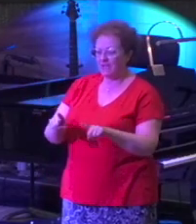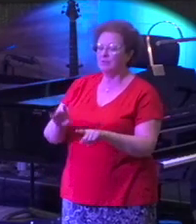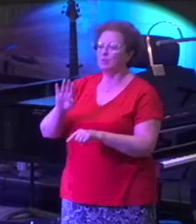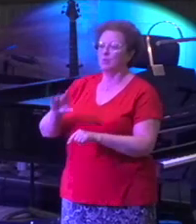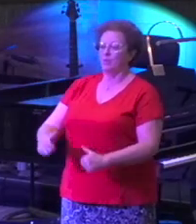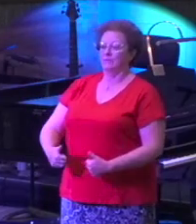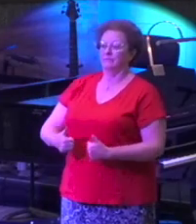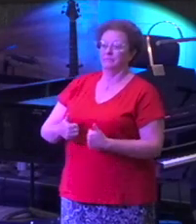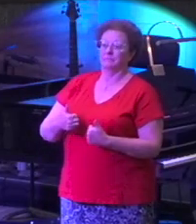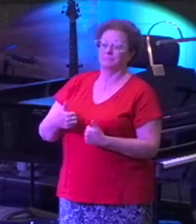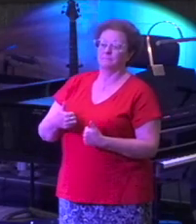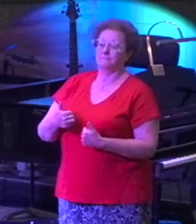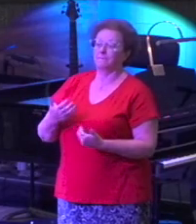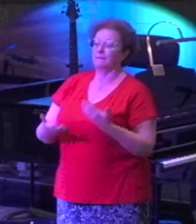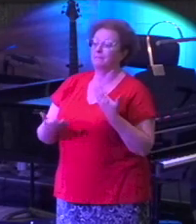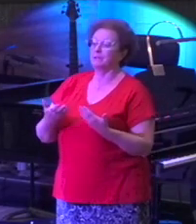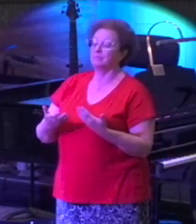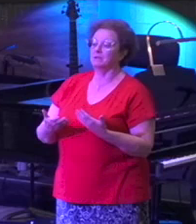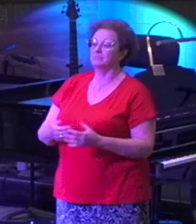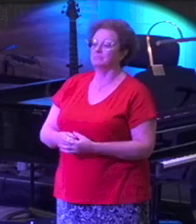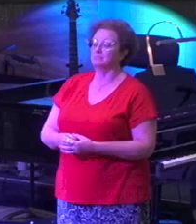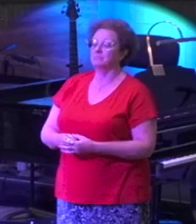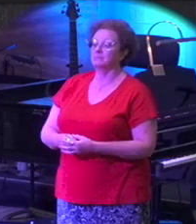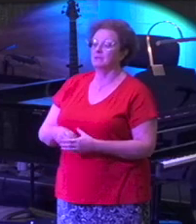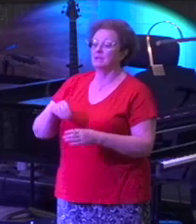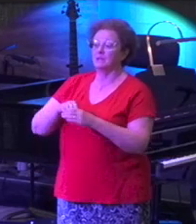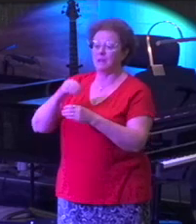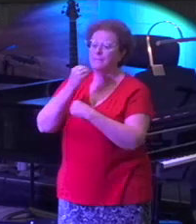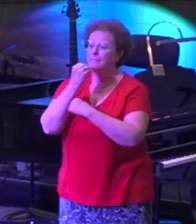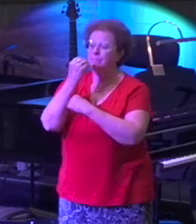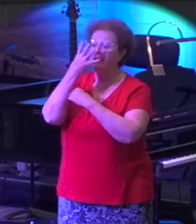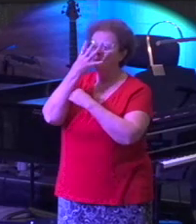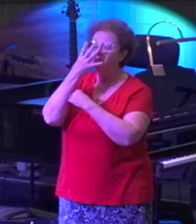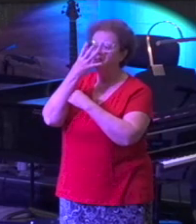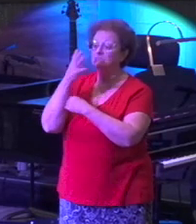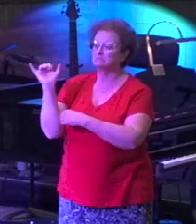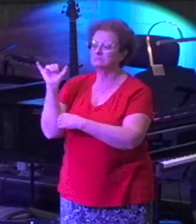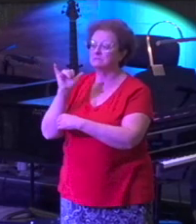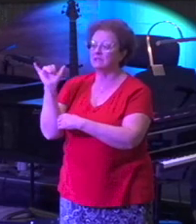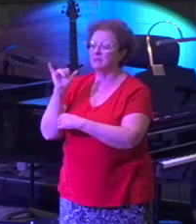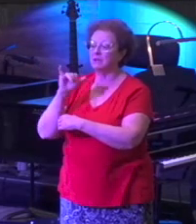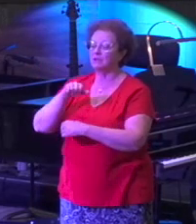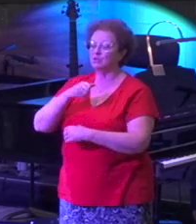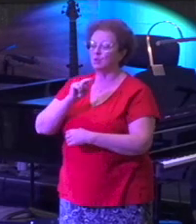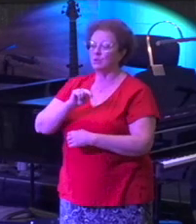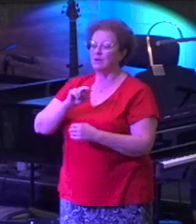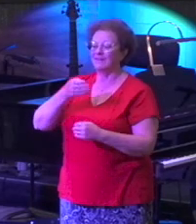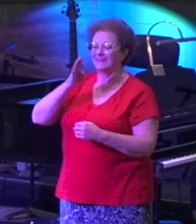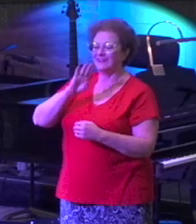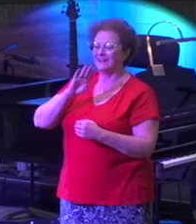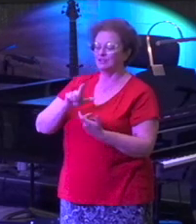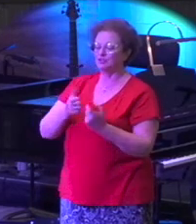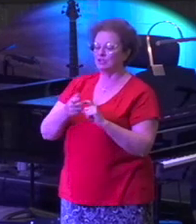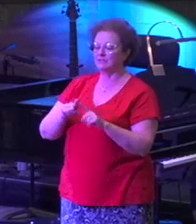before. In your baptism, God brings us, just like Jonah, from death to life. And though we bring